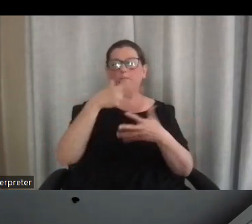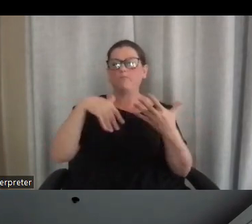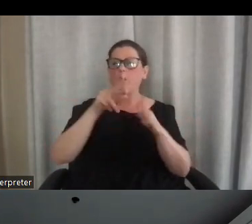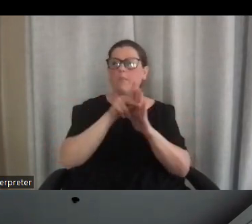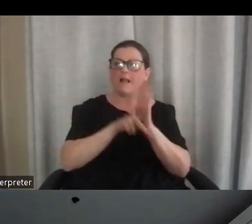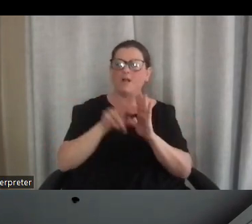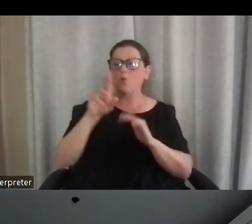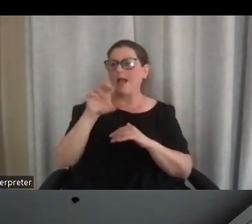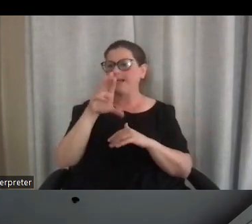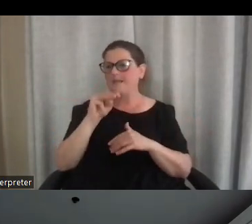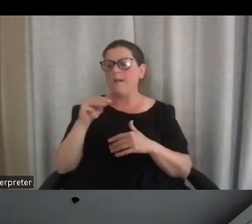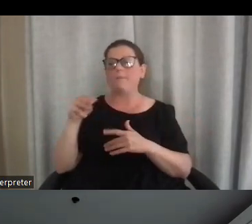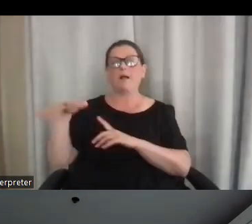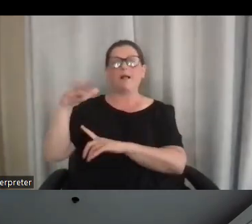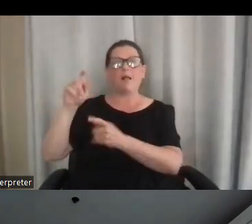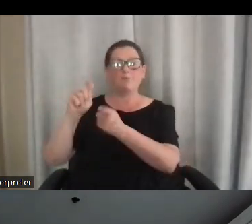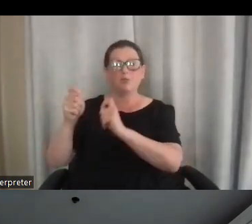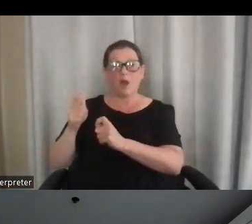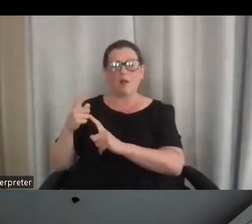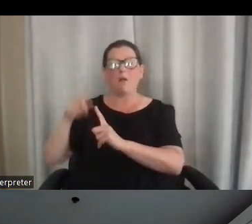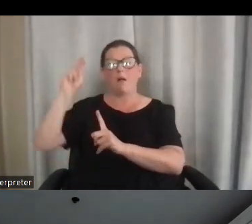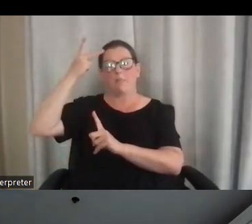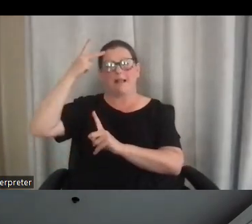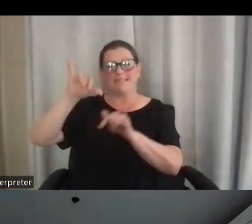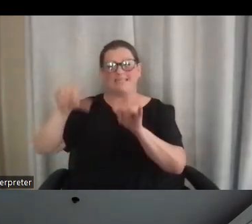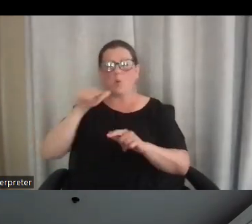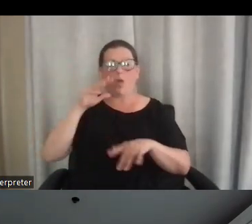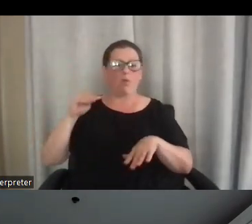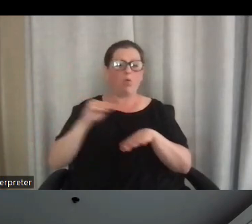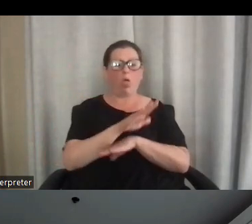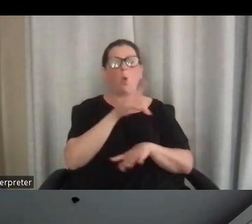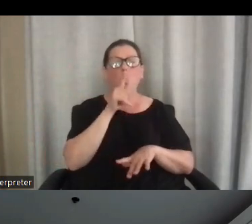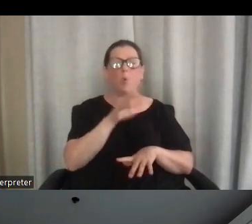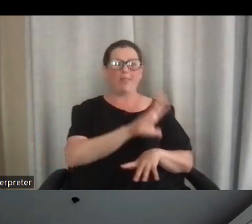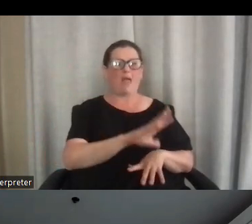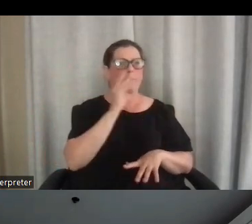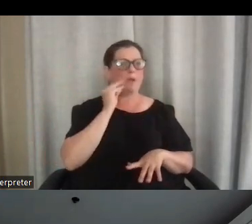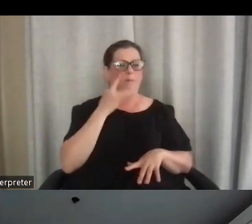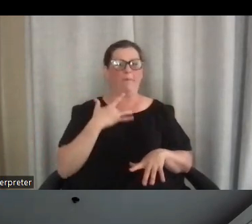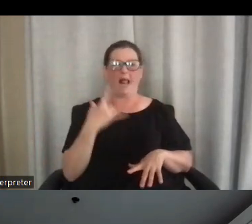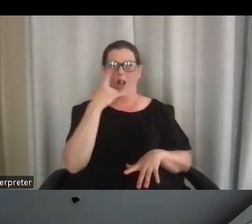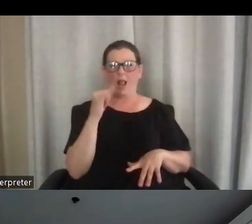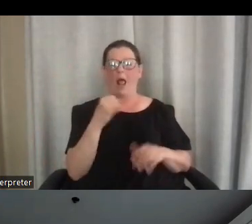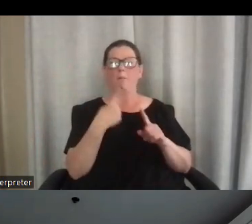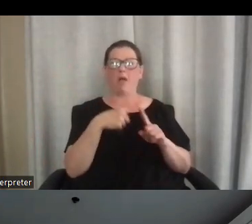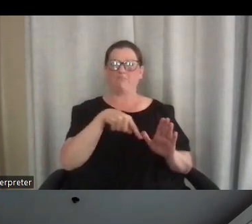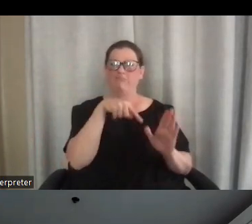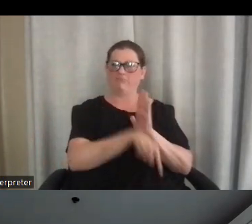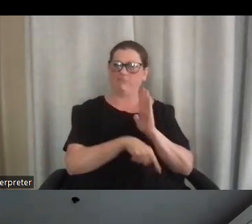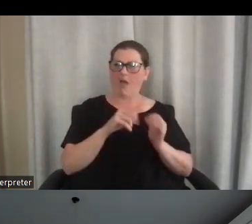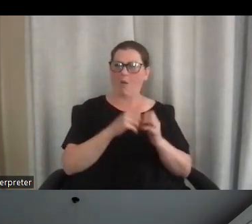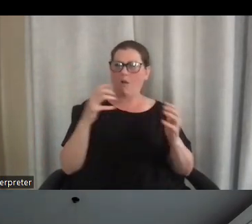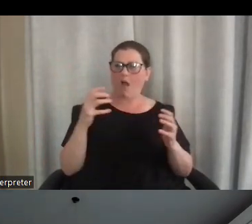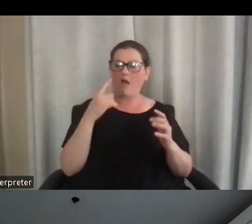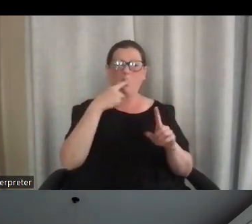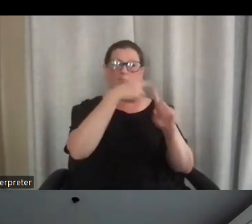racism, climate change, and political systems that influence who experiences what and to what extent they experience something, both for